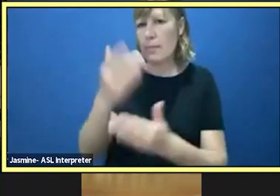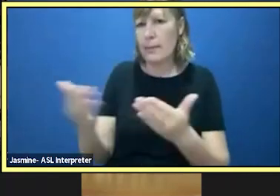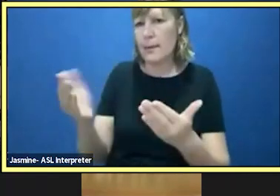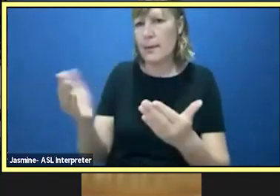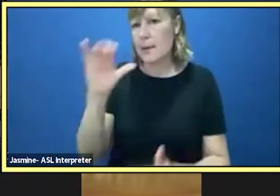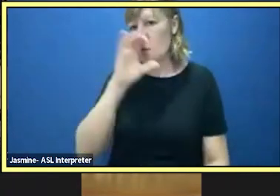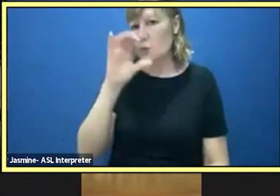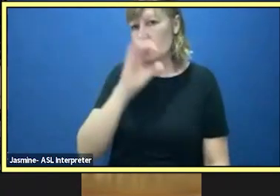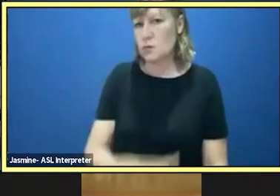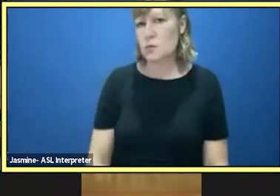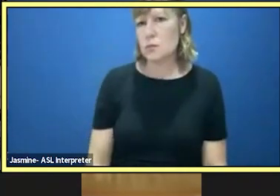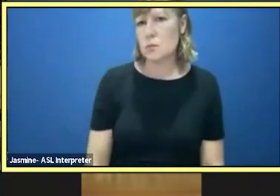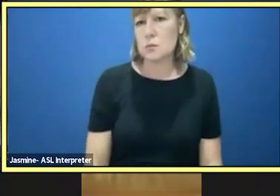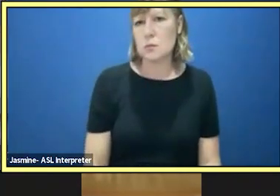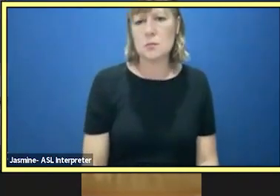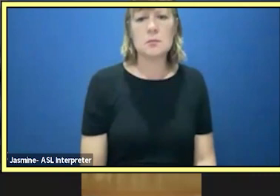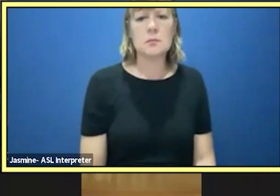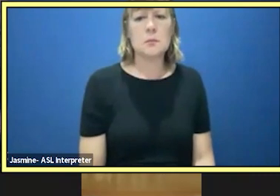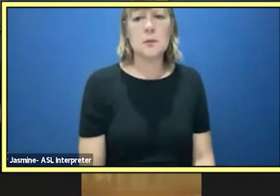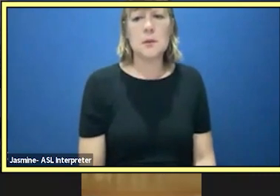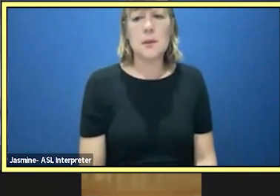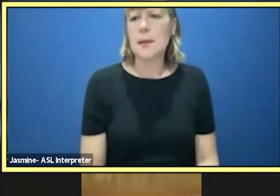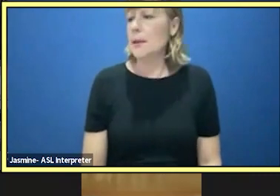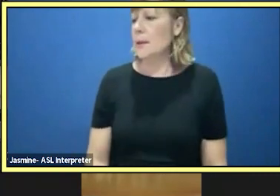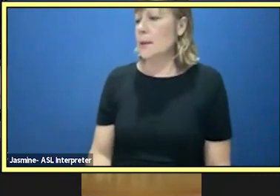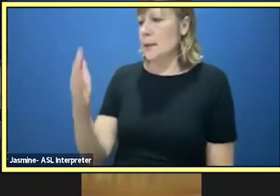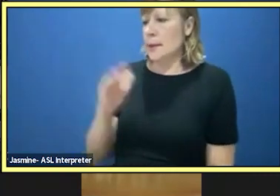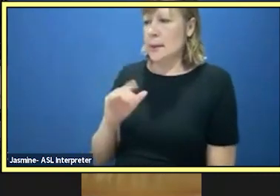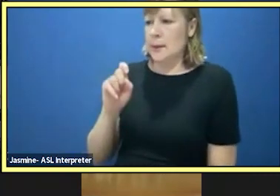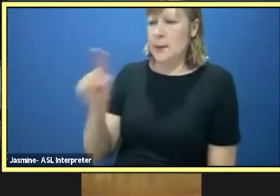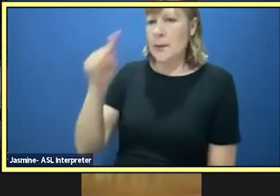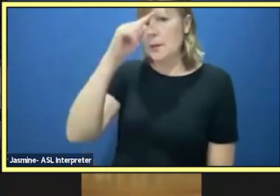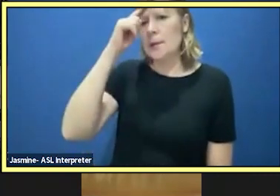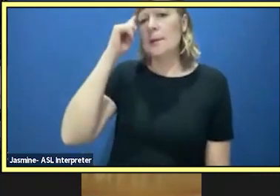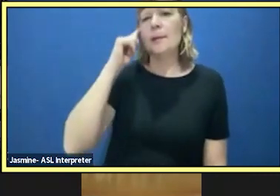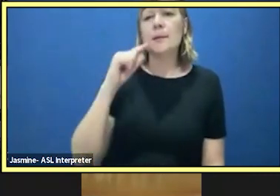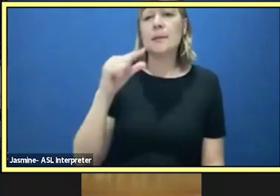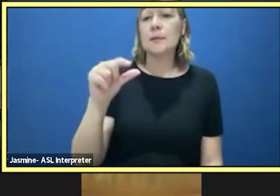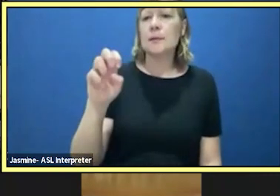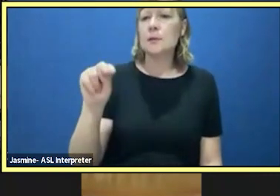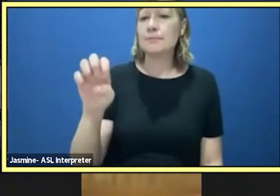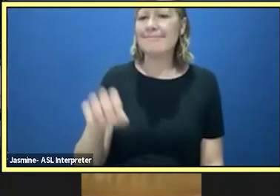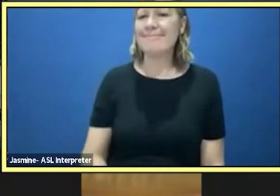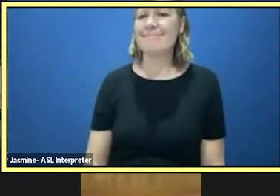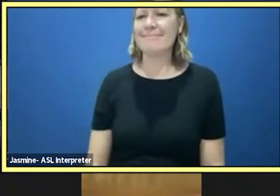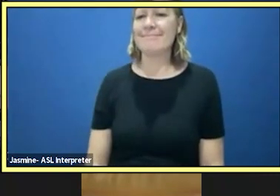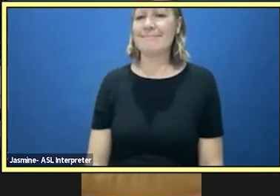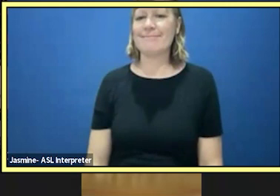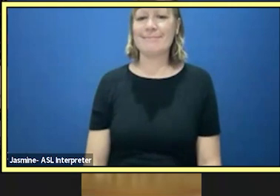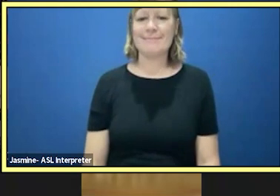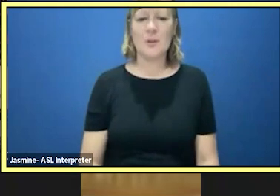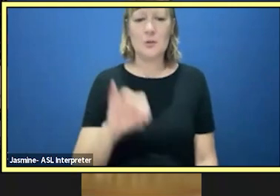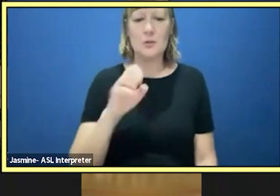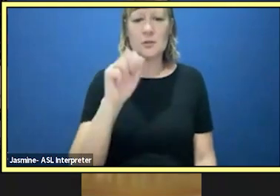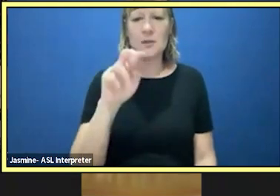The next person was Jean DeSimone Malone was the next person. Hi, my question had to do